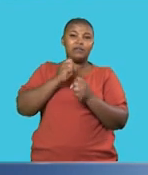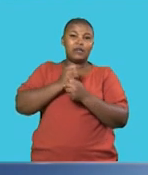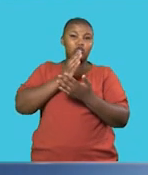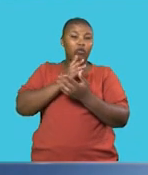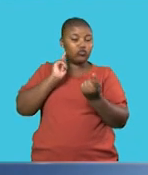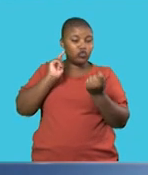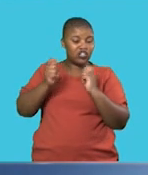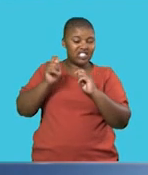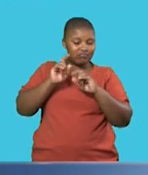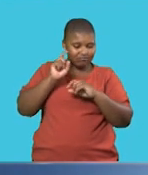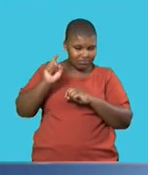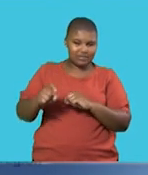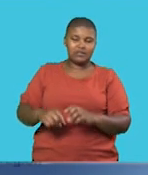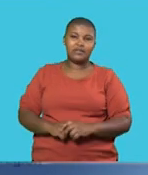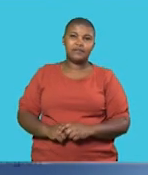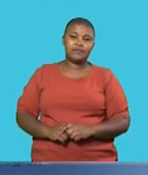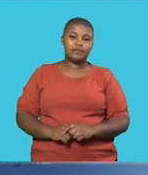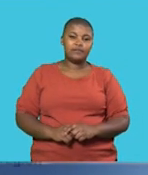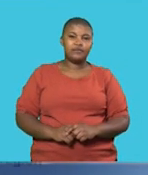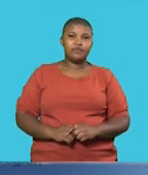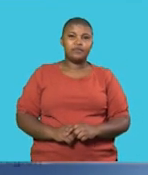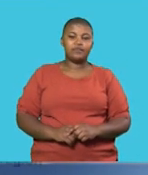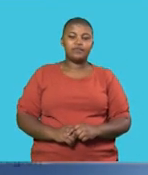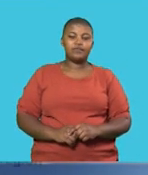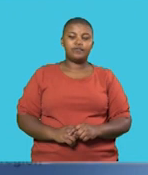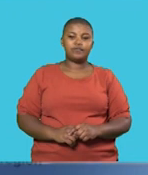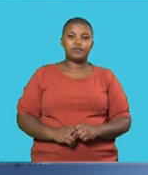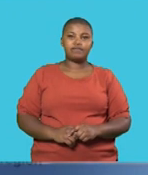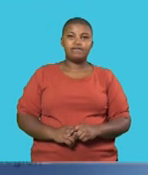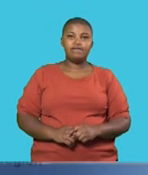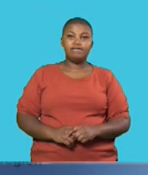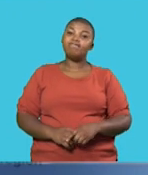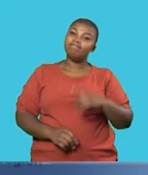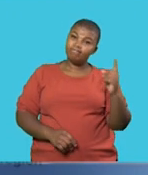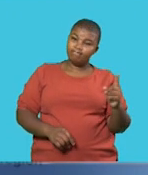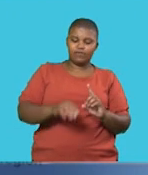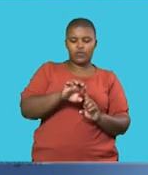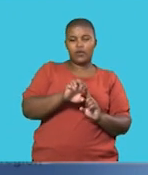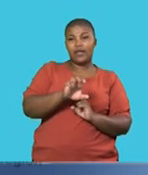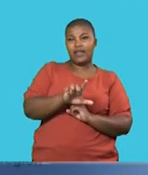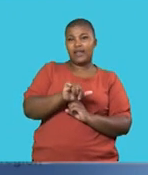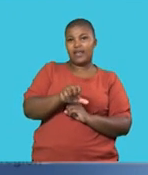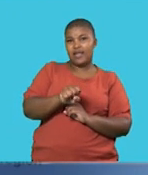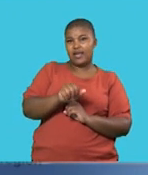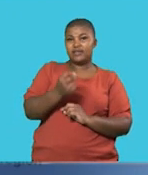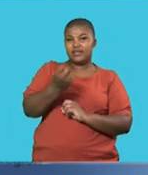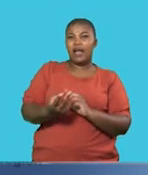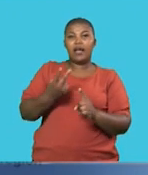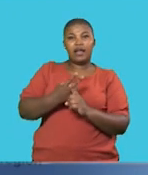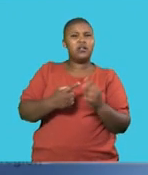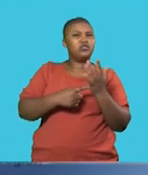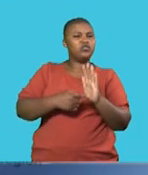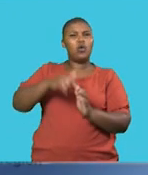needs to happen in that space. Uma ulubese veza ukuthi ke ezinye zezinto futhi ezikhomise noma ezidlala indima enkulu kuhlelo